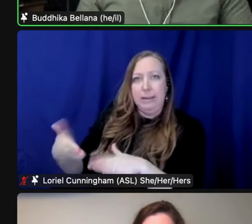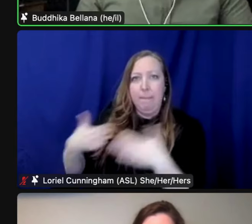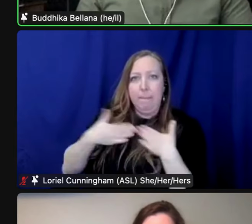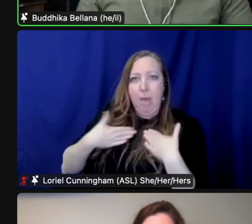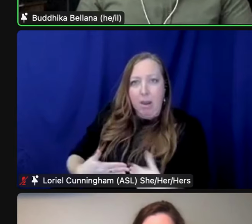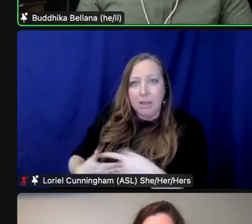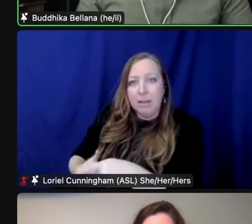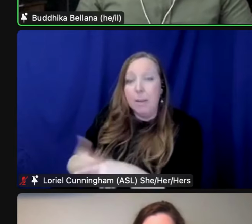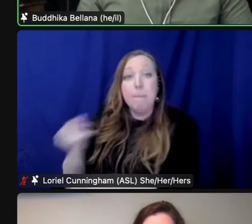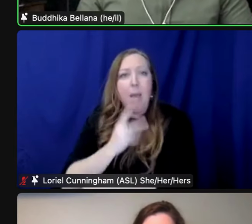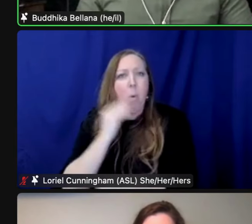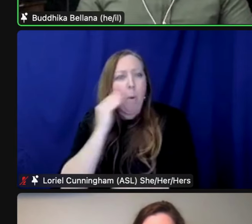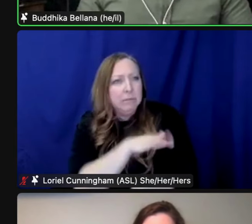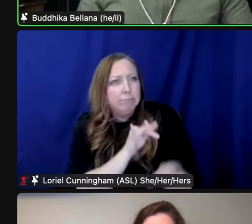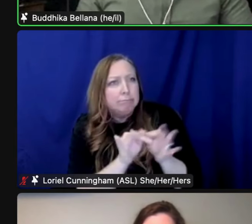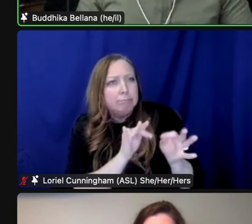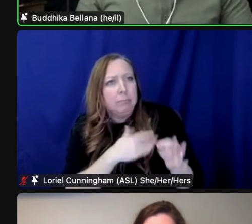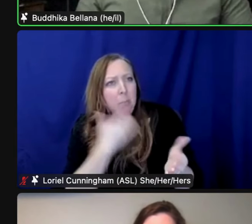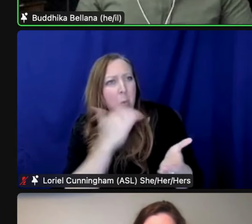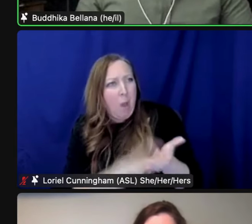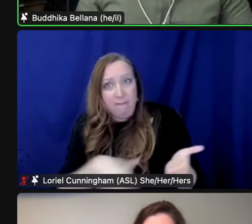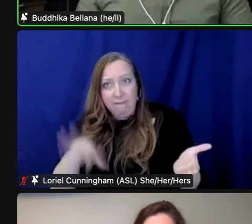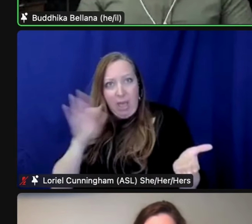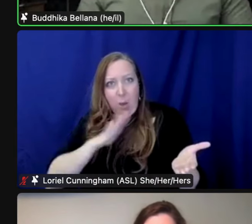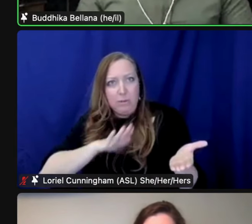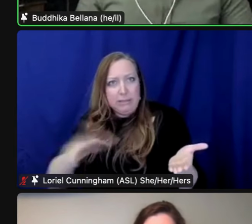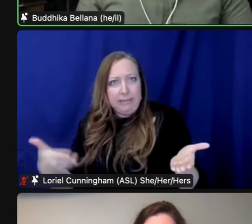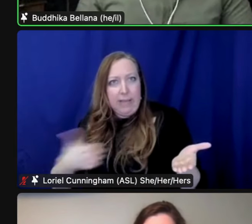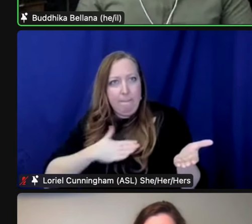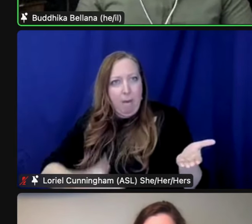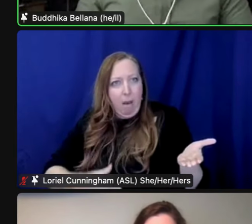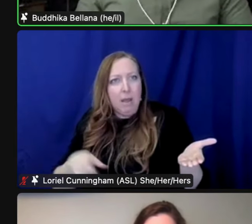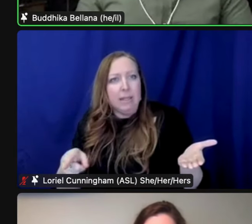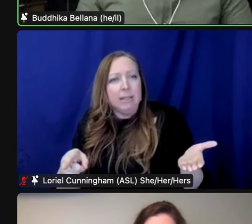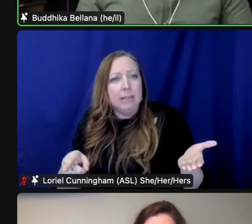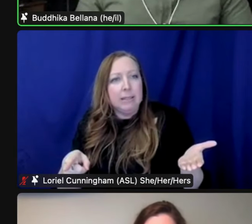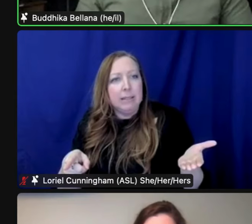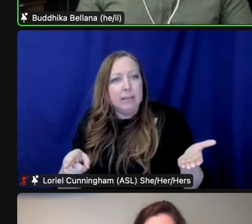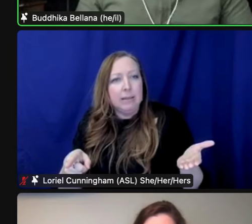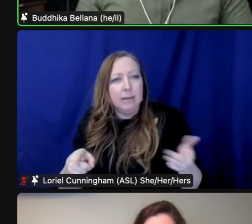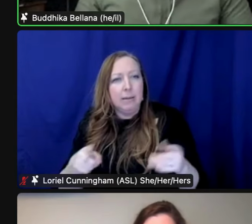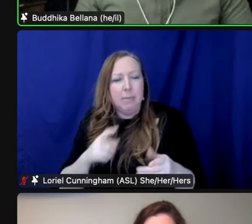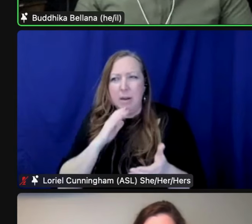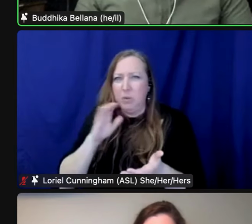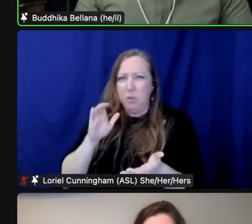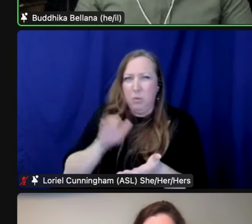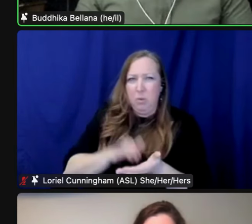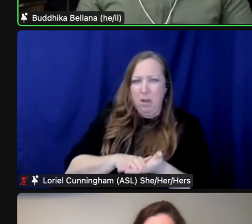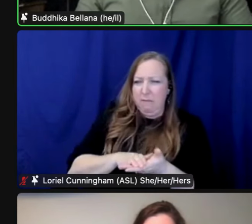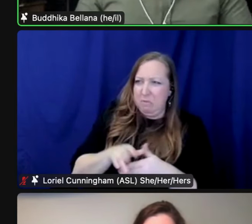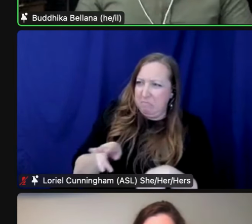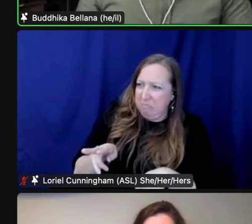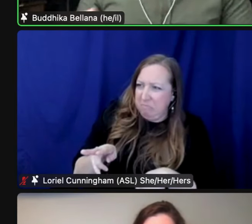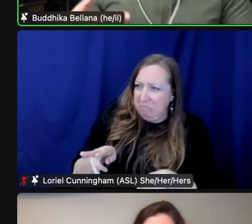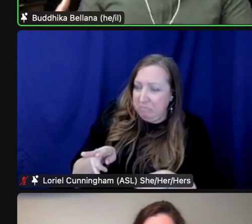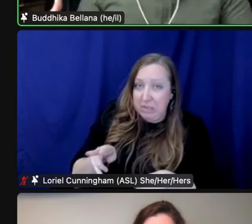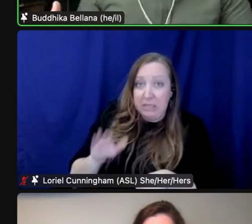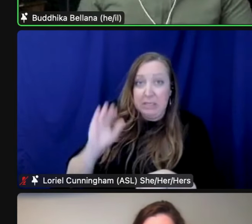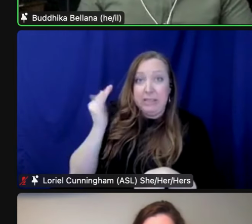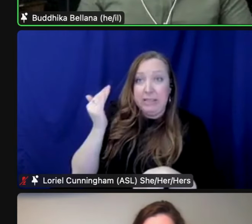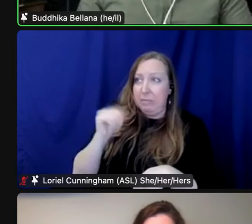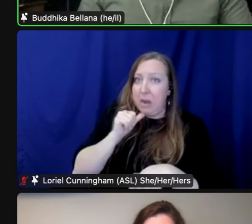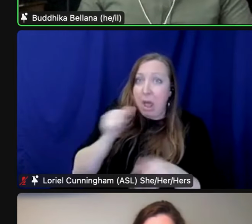a dead body on his camping trip. But his wife realizes that he didn't really show too much urgency when he found the body. They